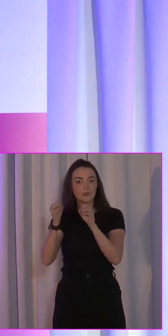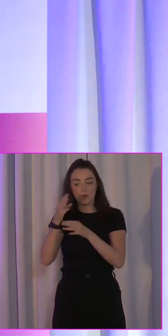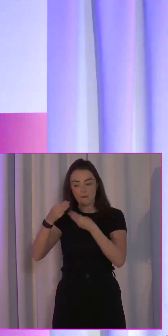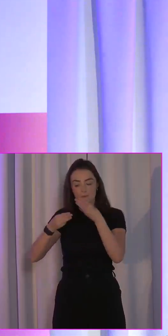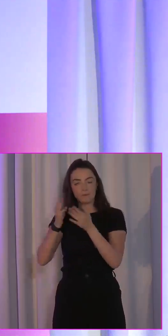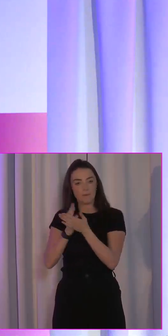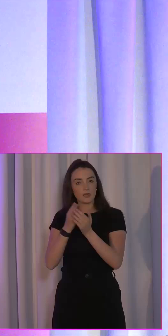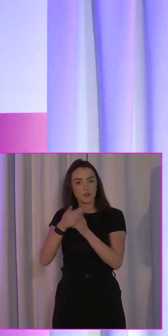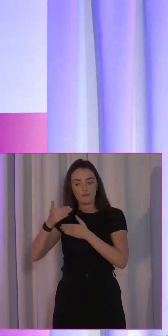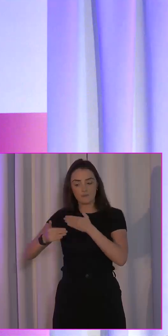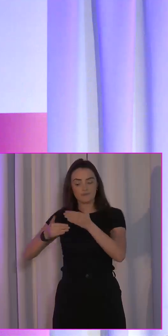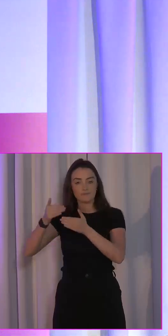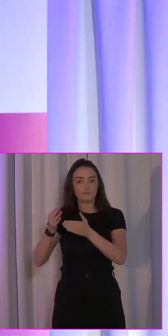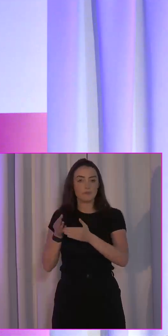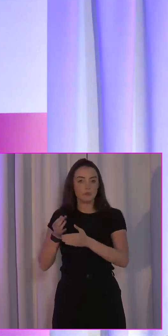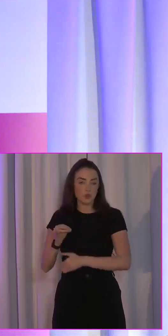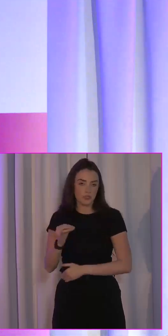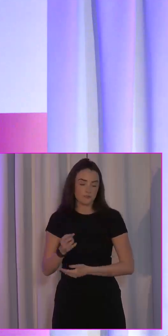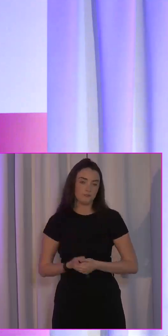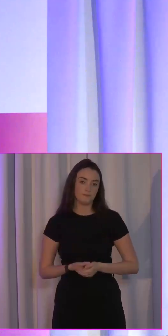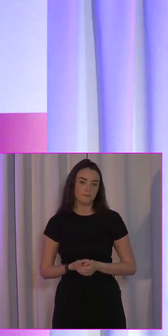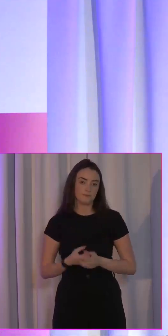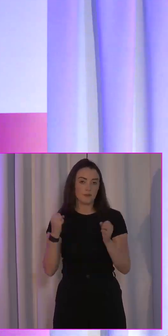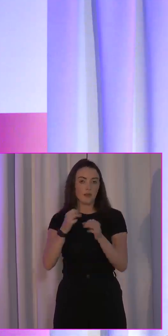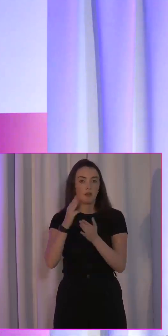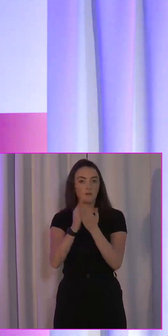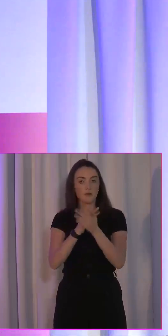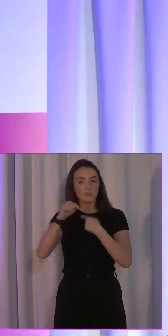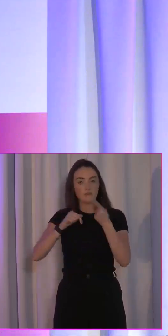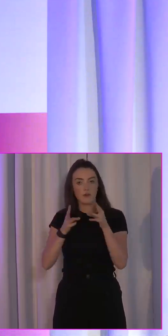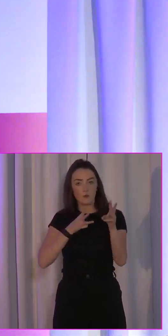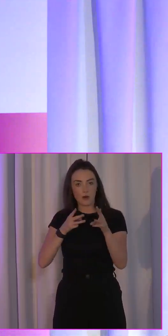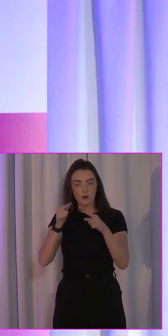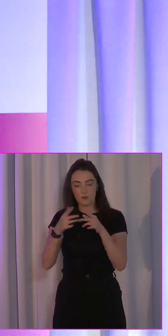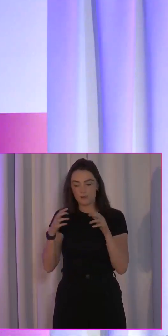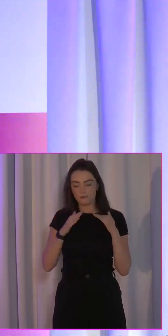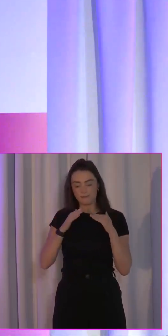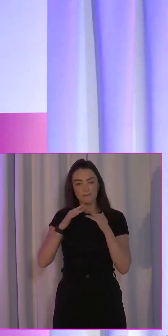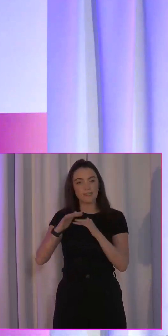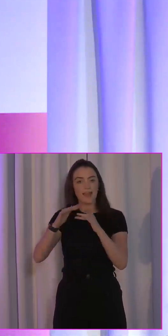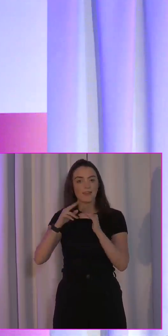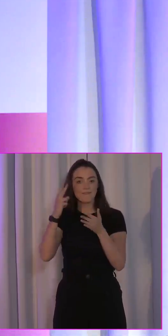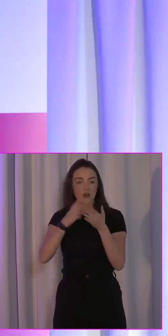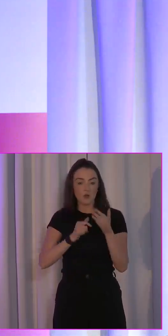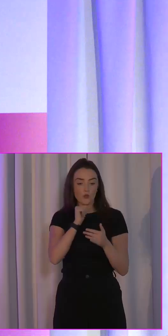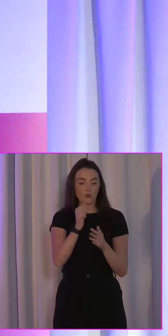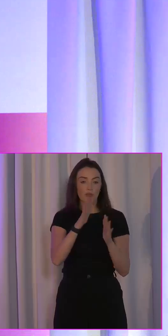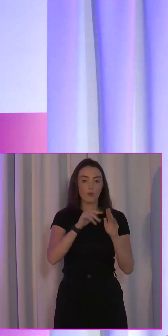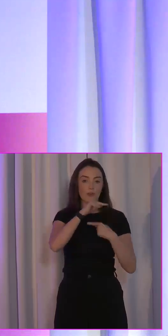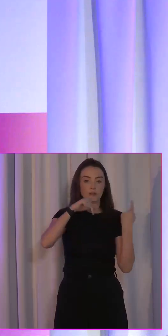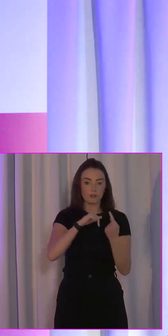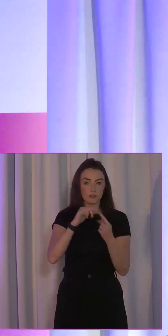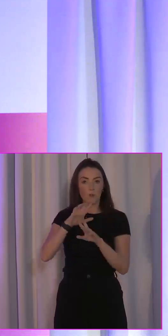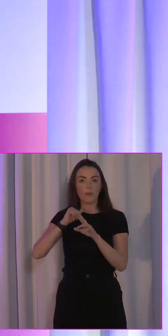visitor journey. In all areas of our work, we will maintain the value of nothing about us without us, knowing that